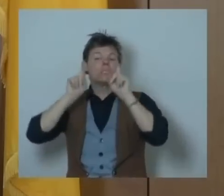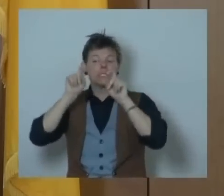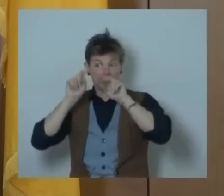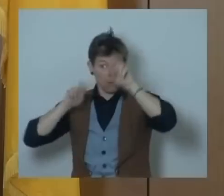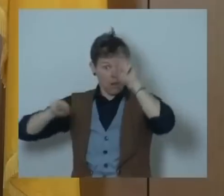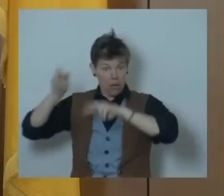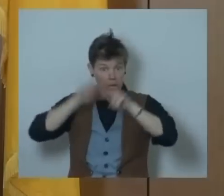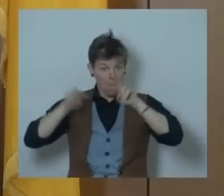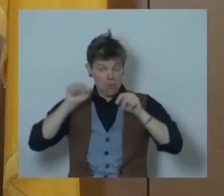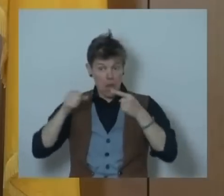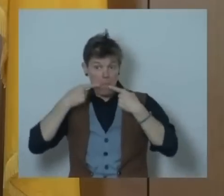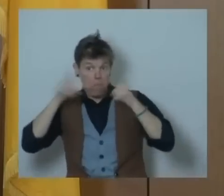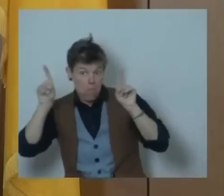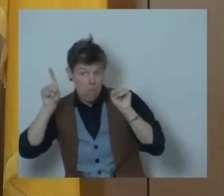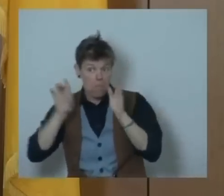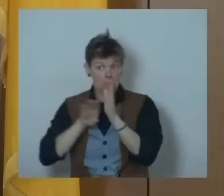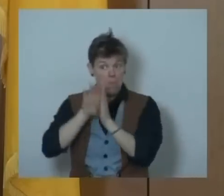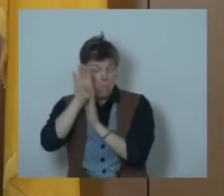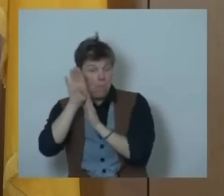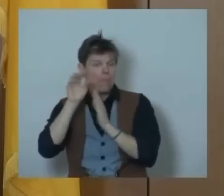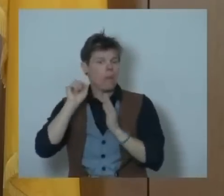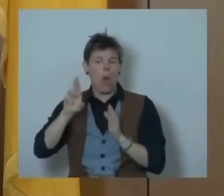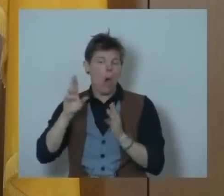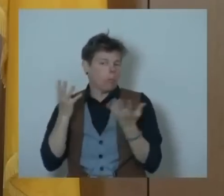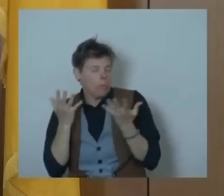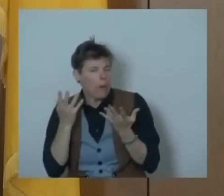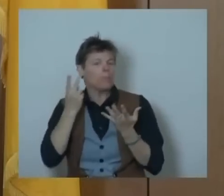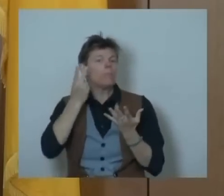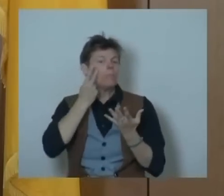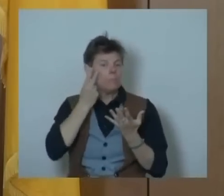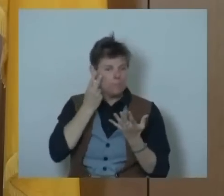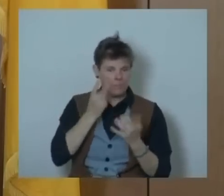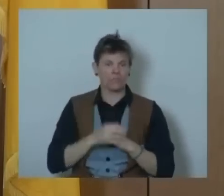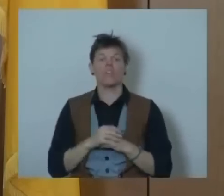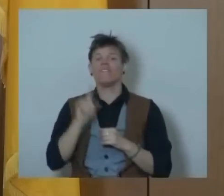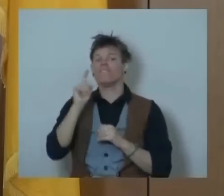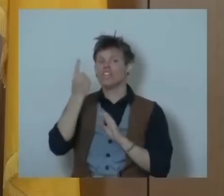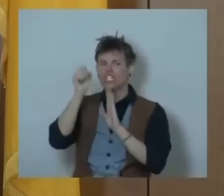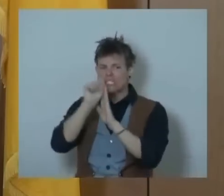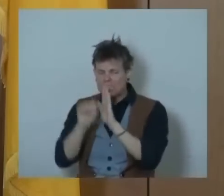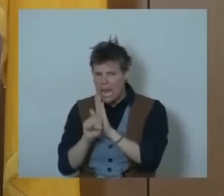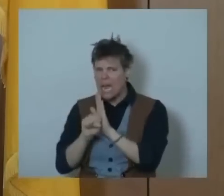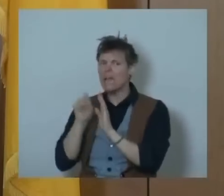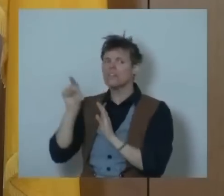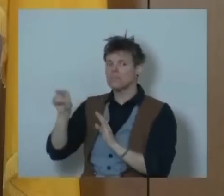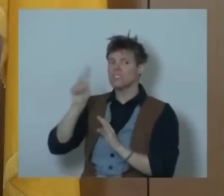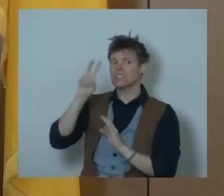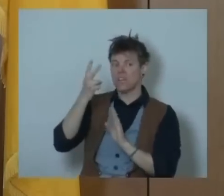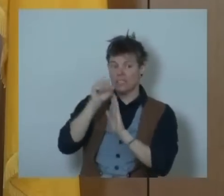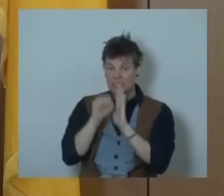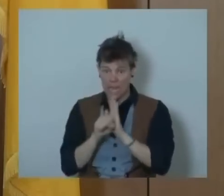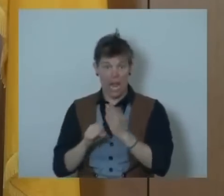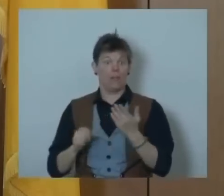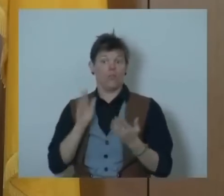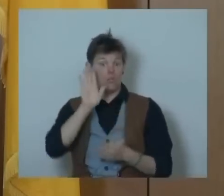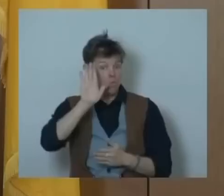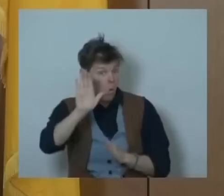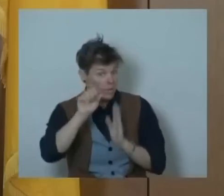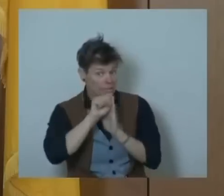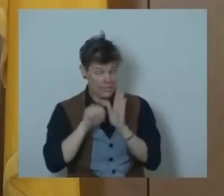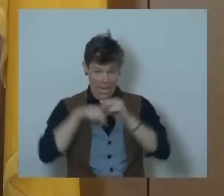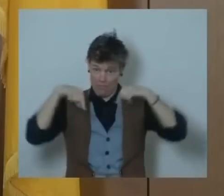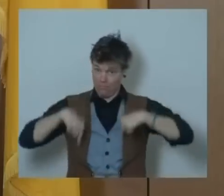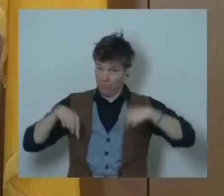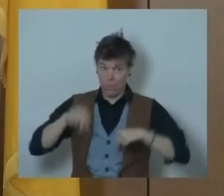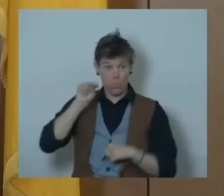of statements that so-and-so is the first state or the second state. Your state, because of the work that you've done with